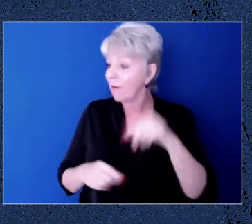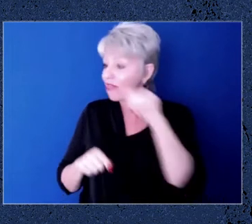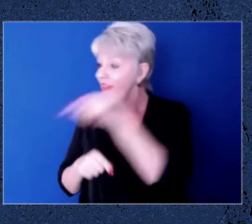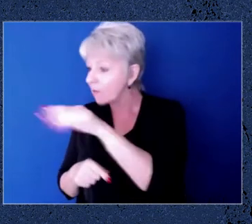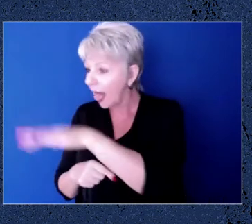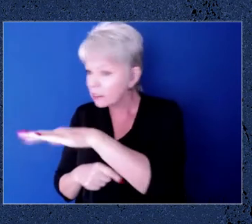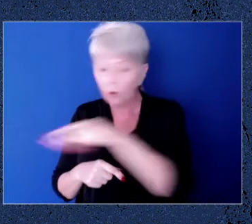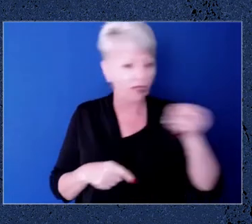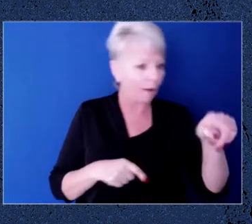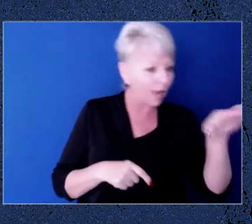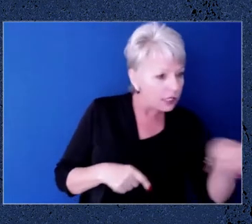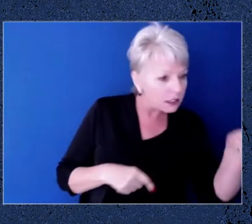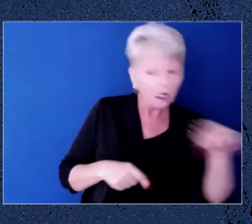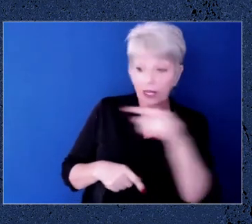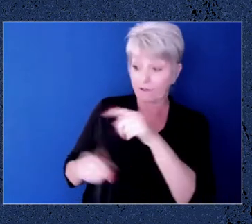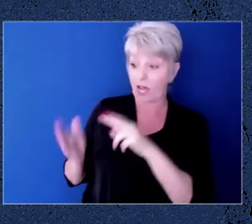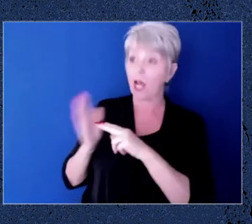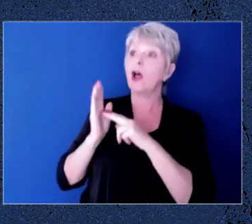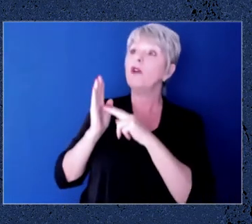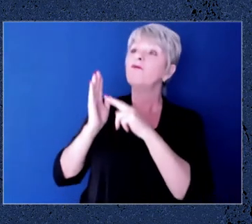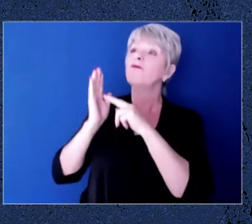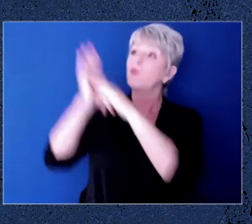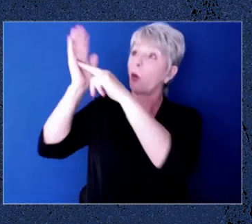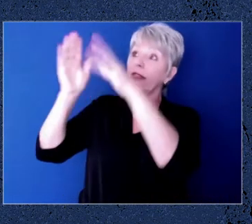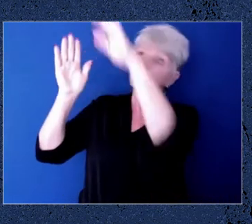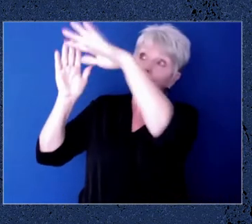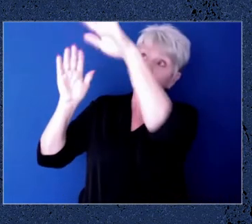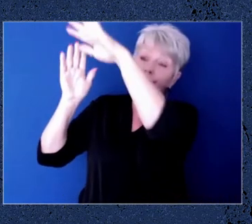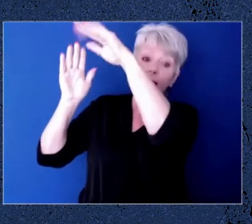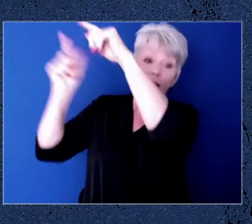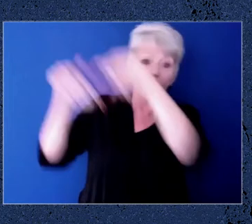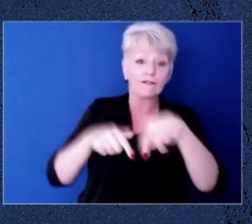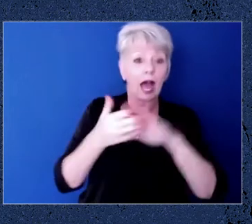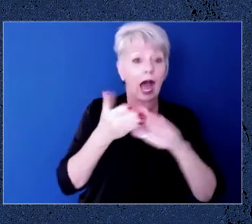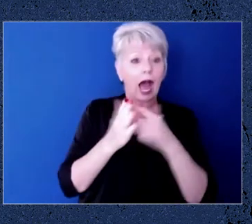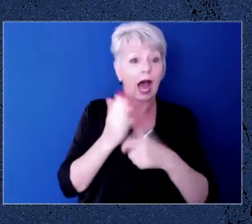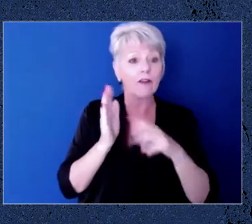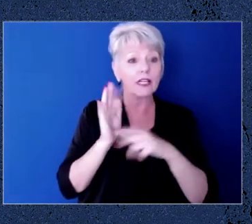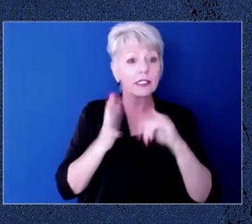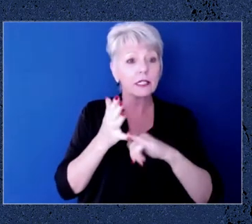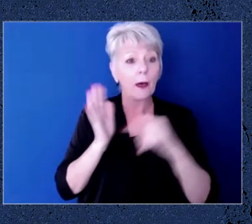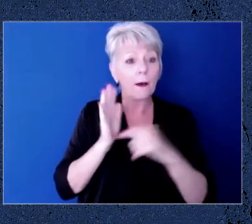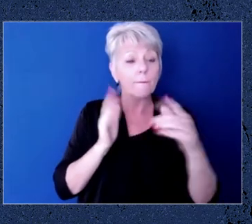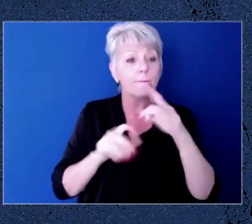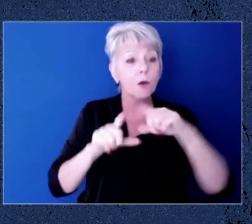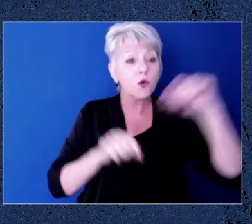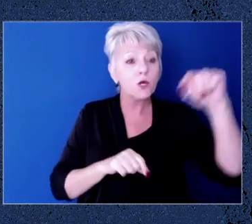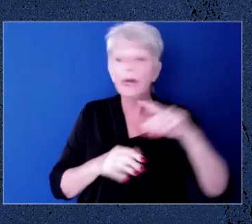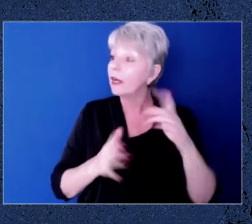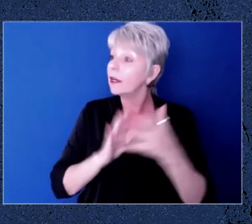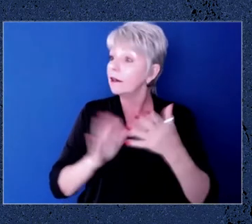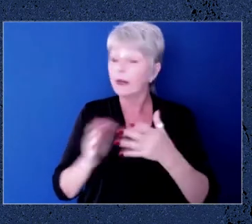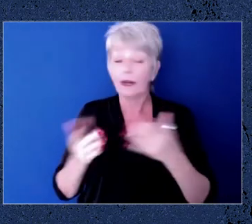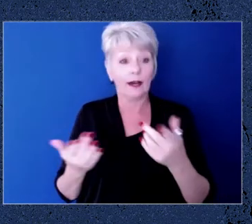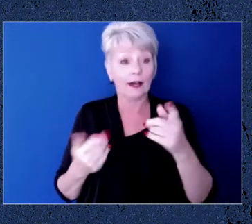across from northern hemisphere and you have a harvest moon, you'd be mighty confused not to have it here. But for some reason, you're